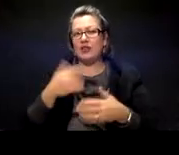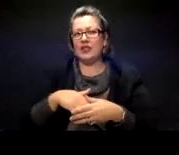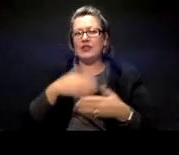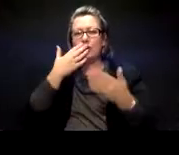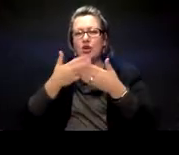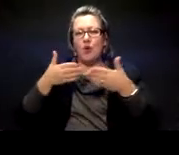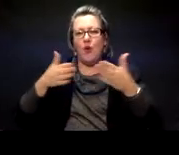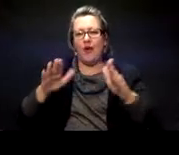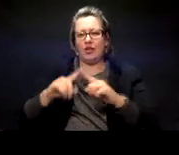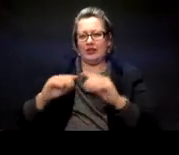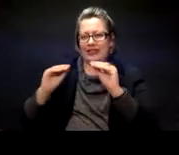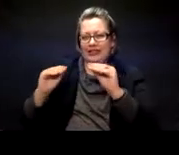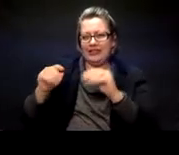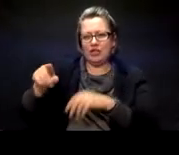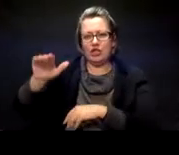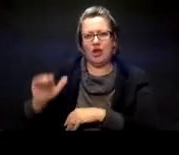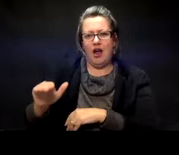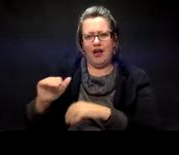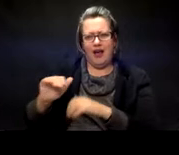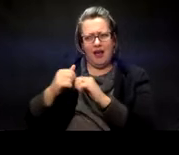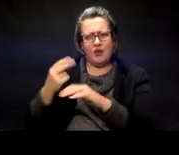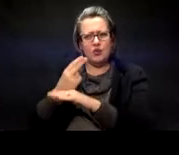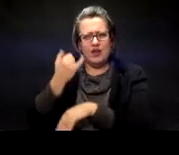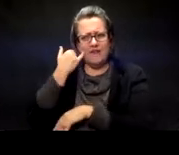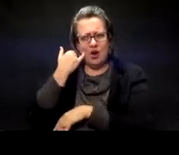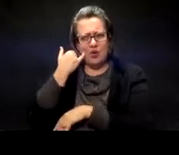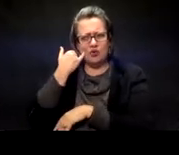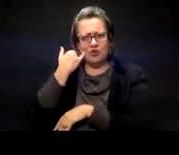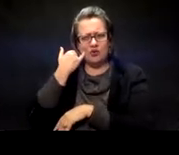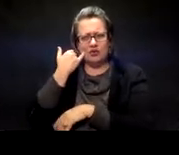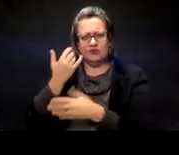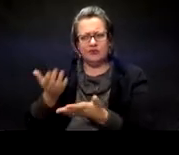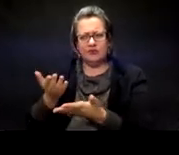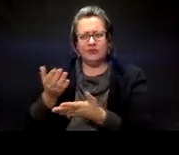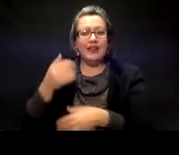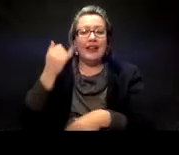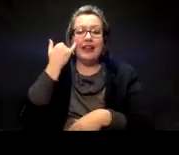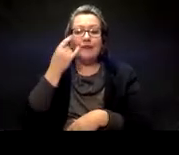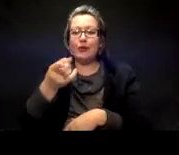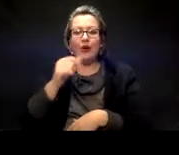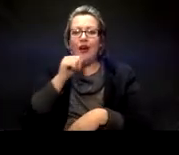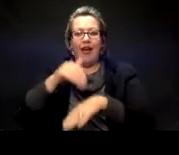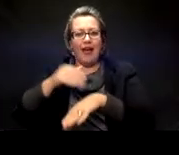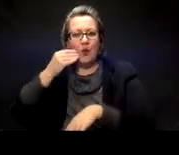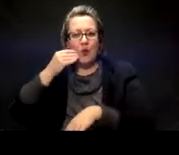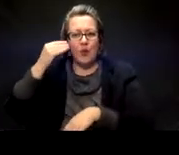Today, there's so many people that are using phones. This is a good way to teach a child how to use a phone.